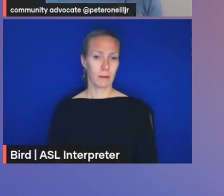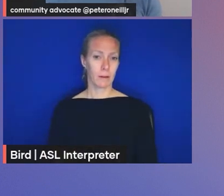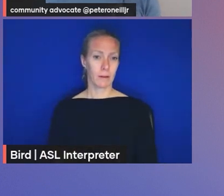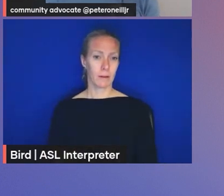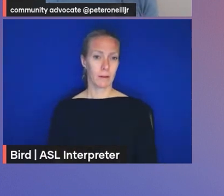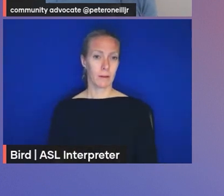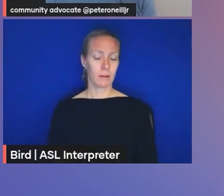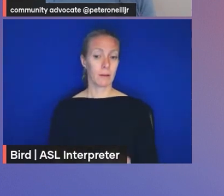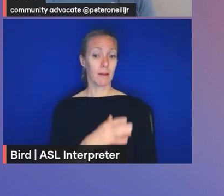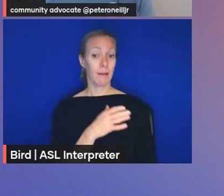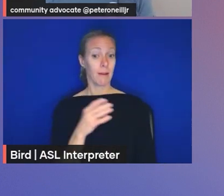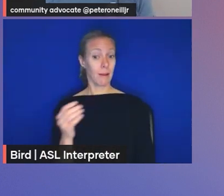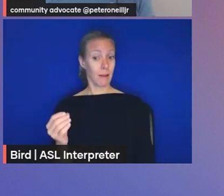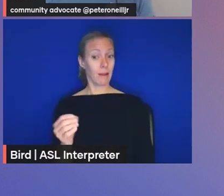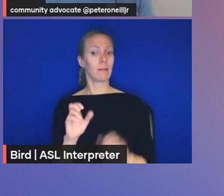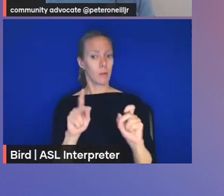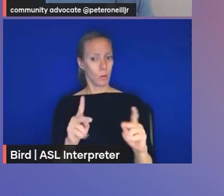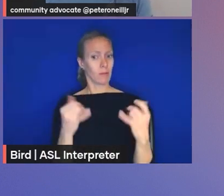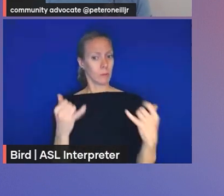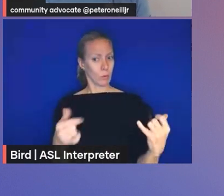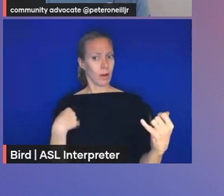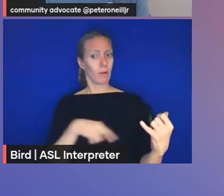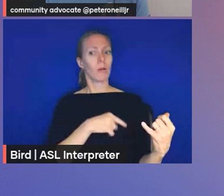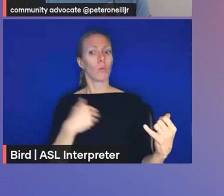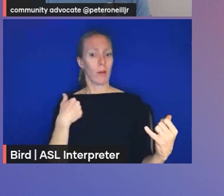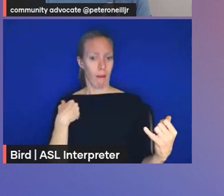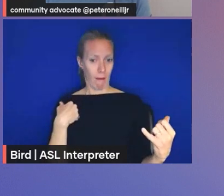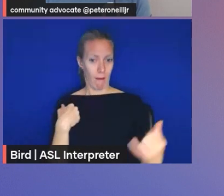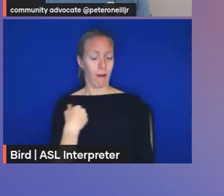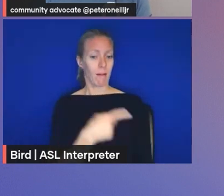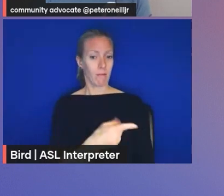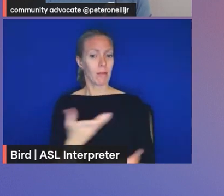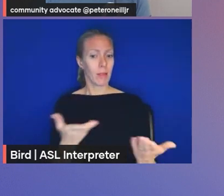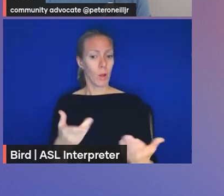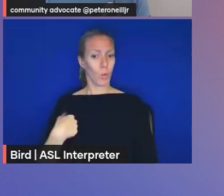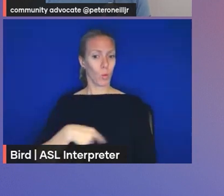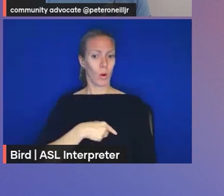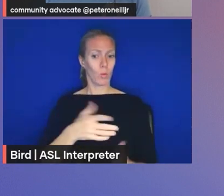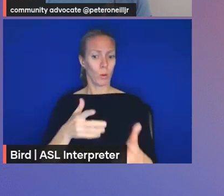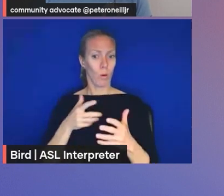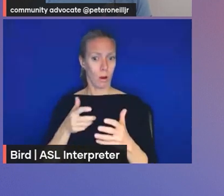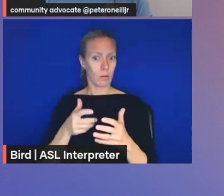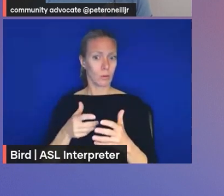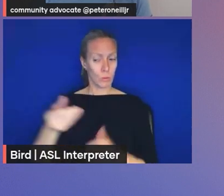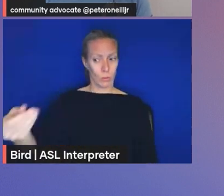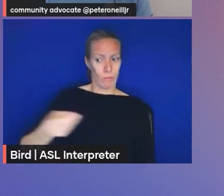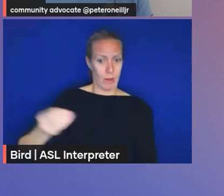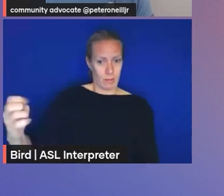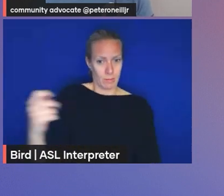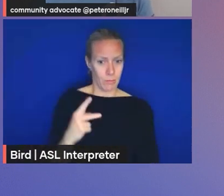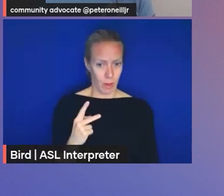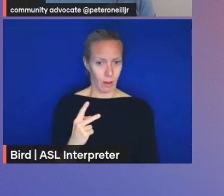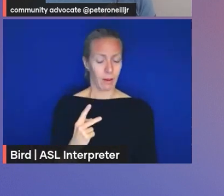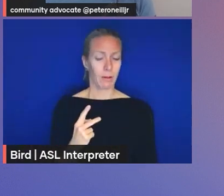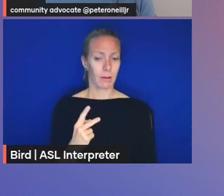And okay, so now we have that, and what we want to pass back in here is